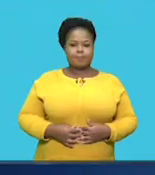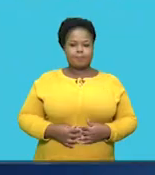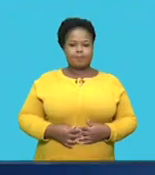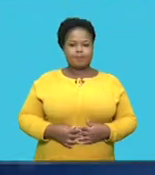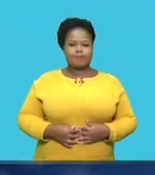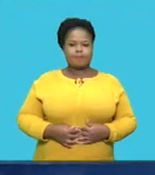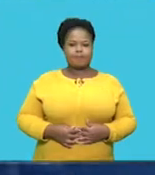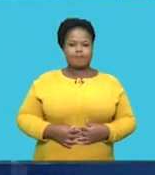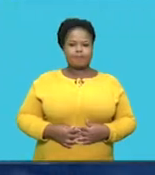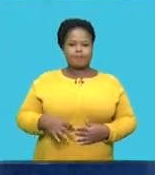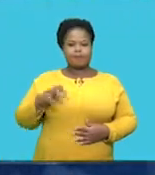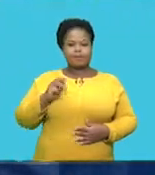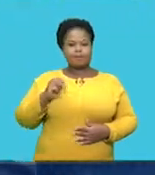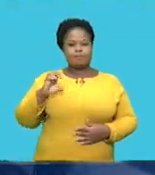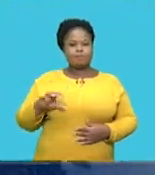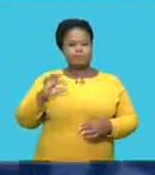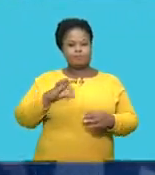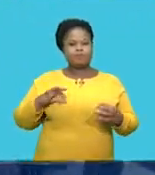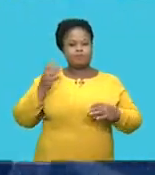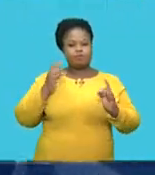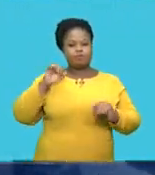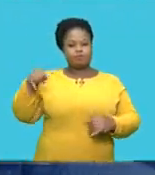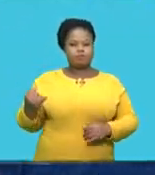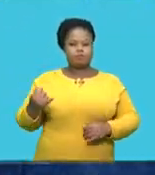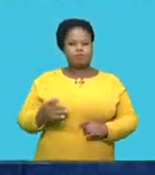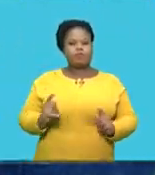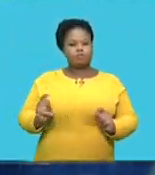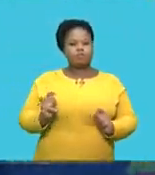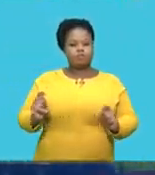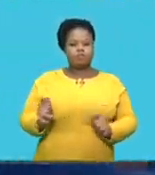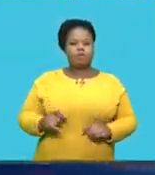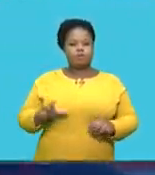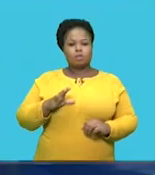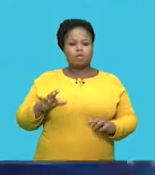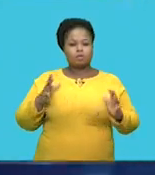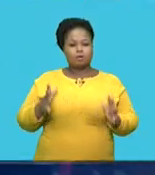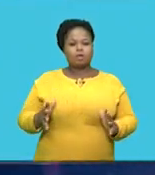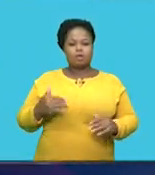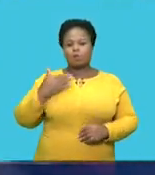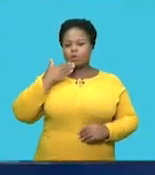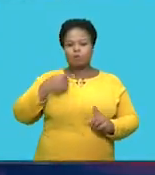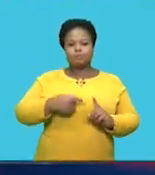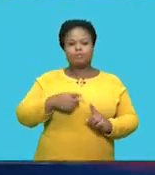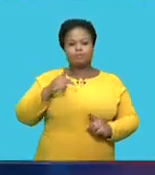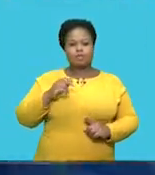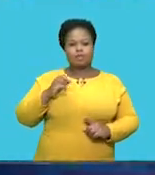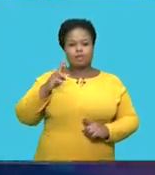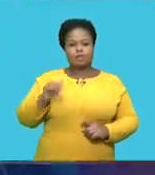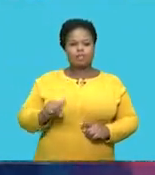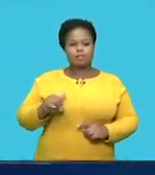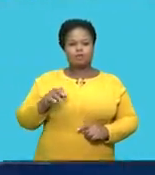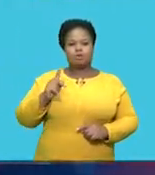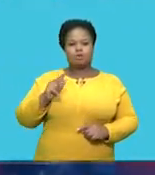Lelogo letswa ka ntorong ya meara wa motsetoropo wa Johannesburg fa peng la dipalangwang le Kenny Kunene.